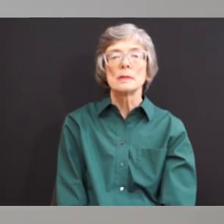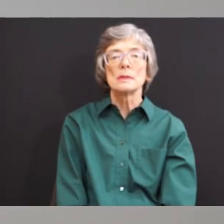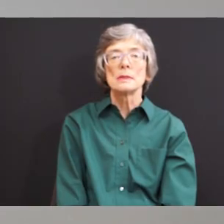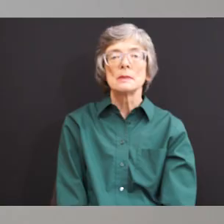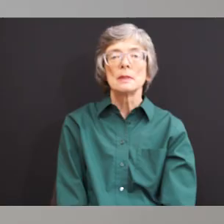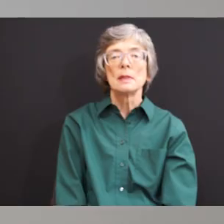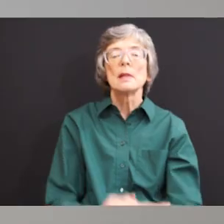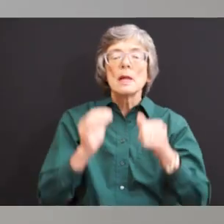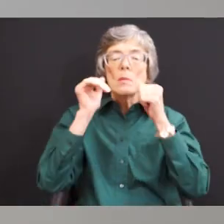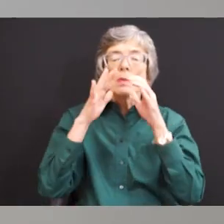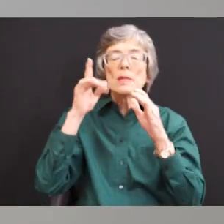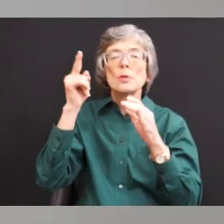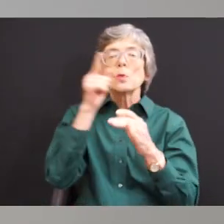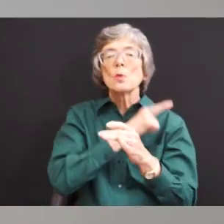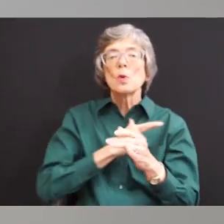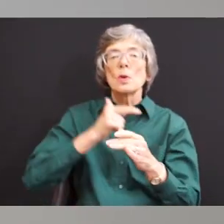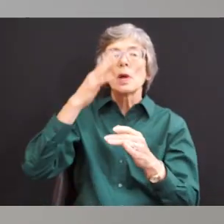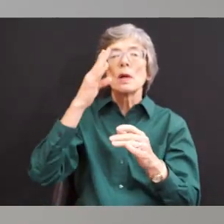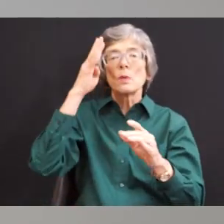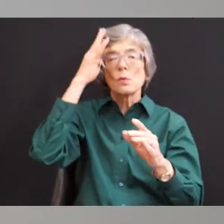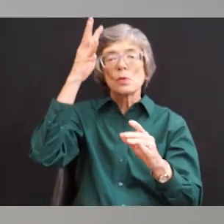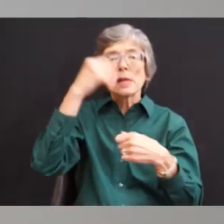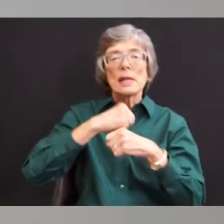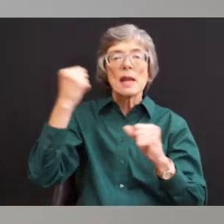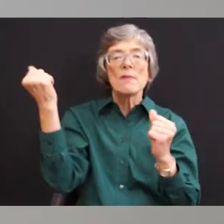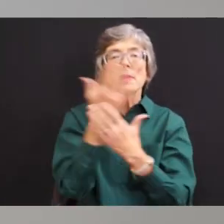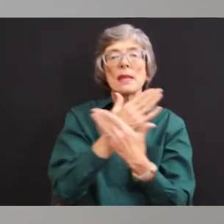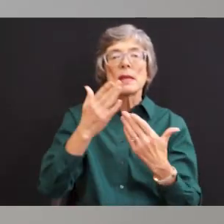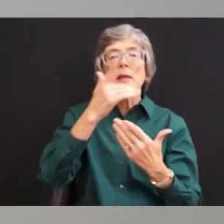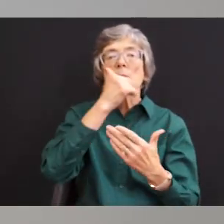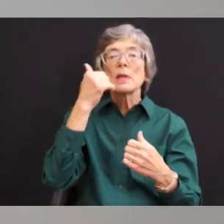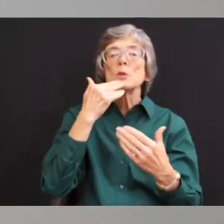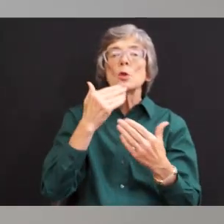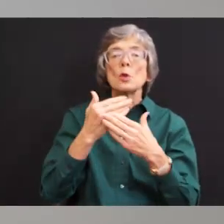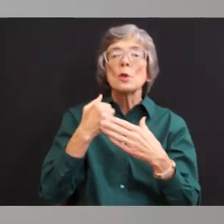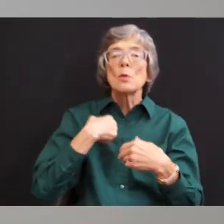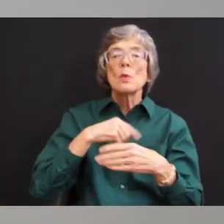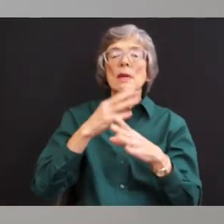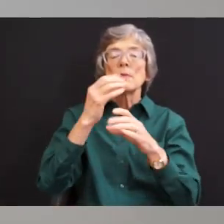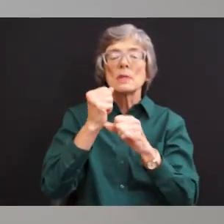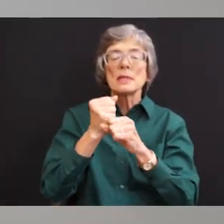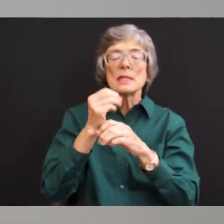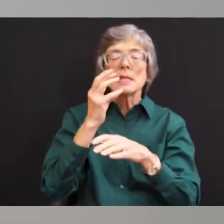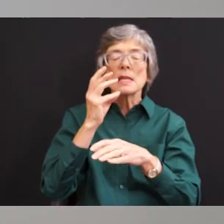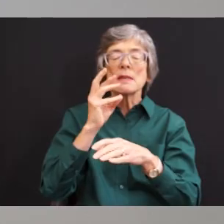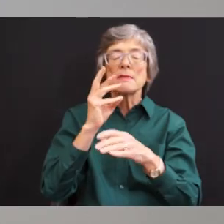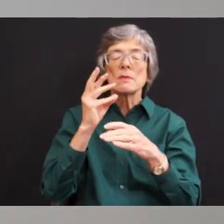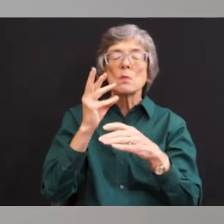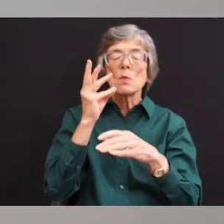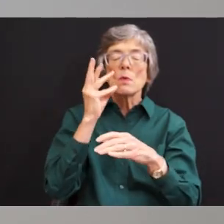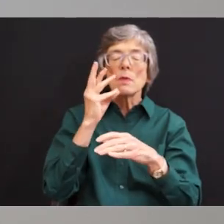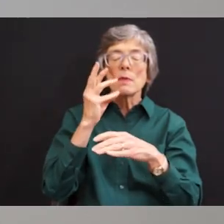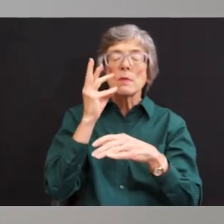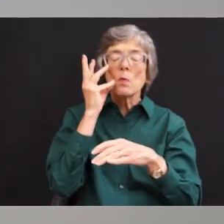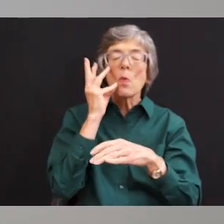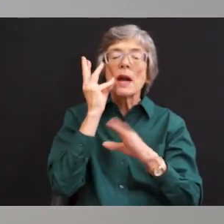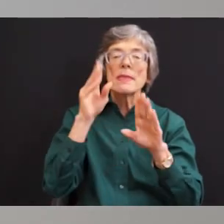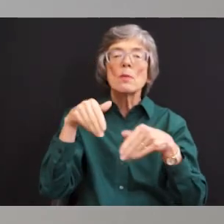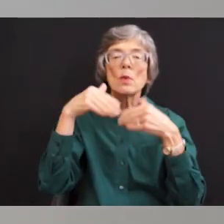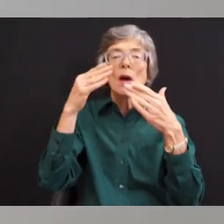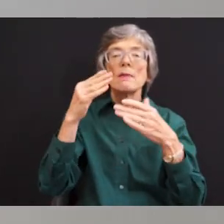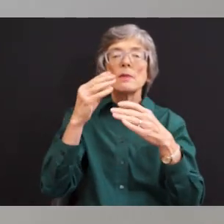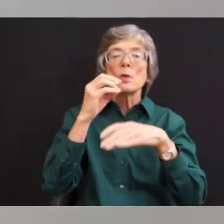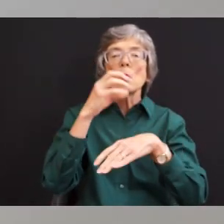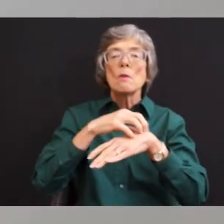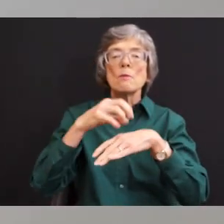Blessed are you, Lord God of all creation, for through your goodness we have received the wine we offer you. Fruit of the vine and work of human hands will become our spiritual drink.